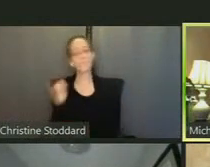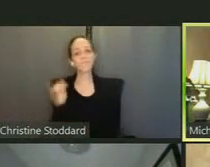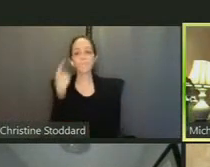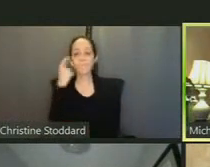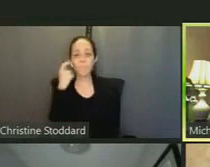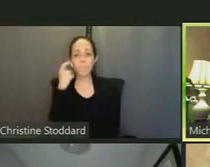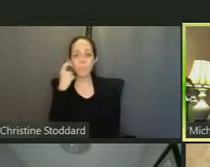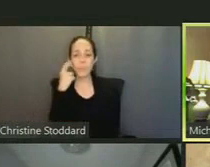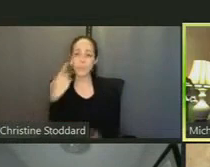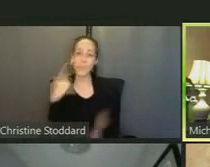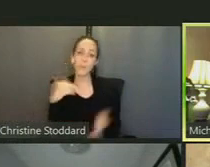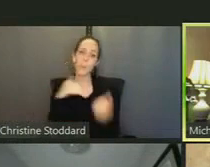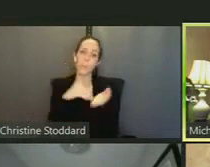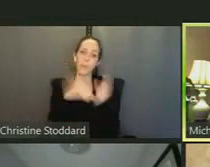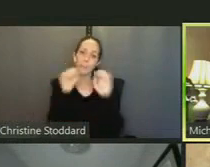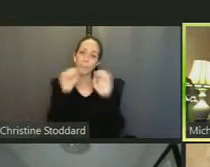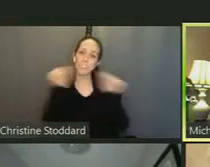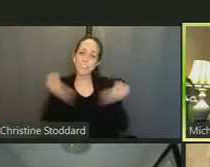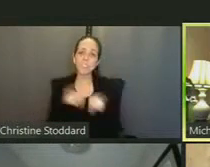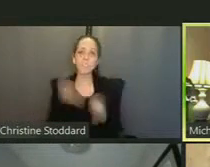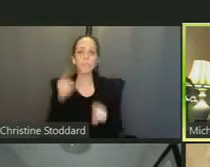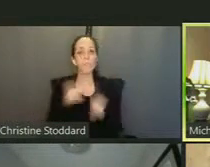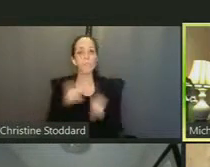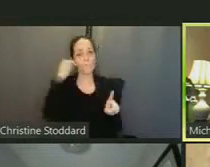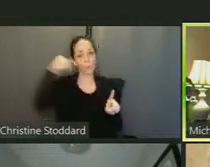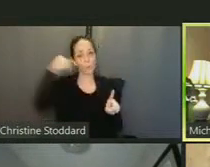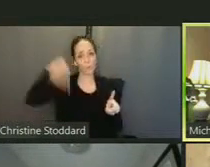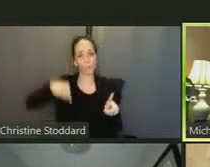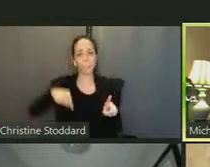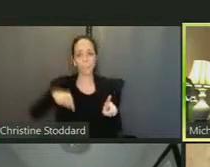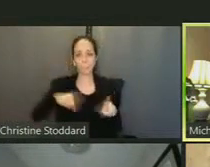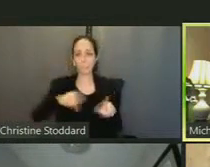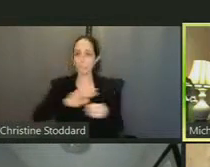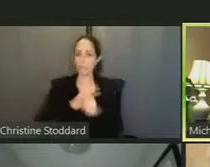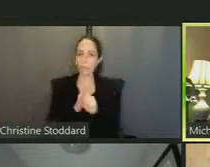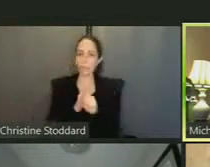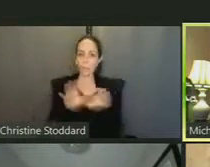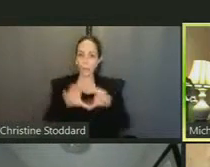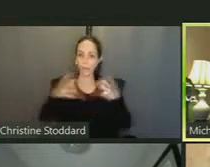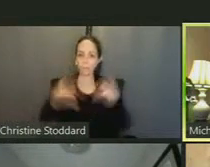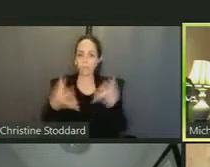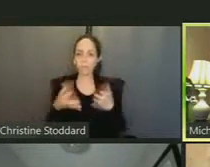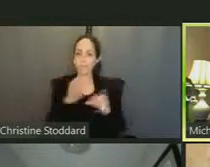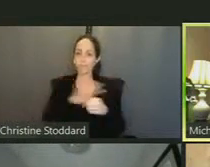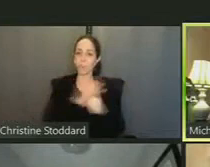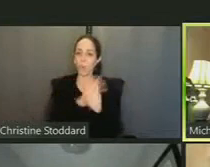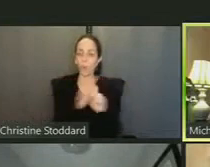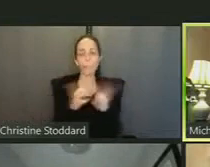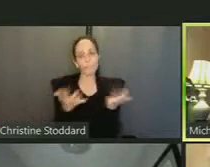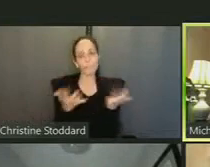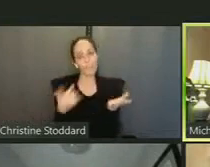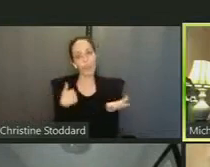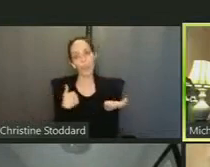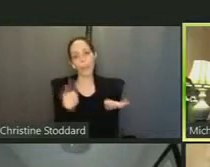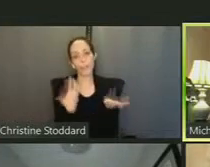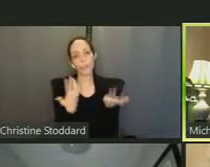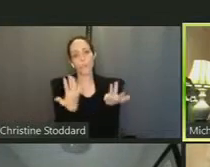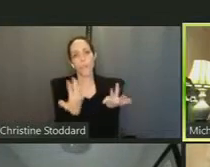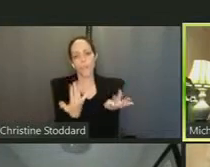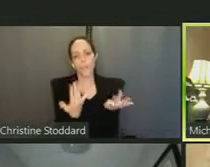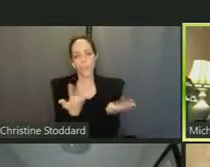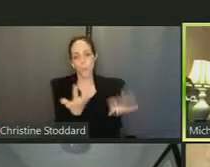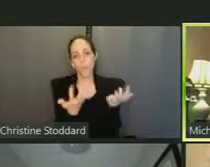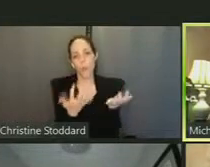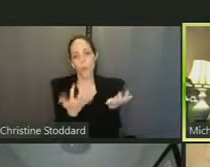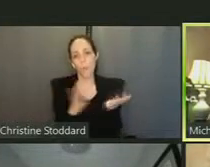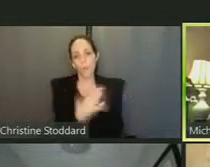the medical system, but for this pandemic, I can't personally wait to be vaccinated along with you on the call. We